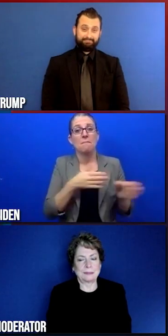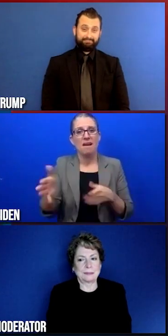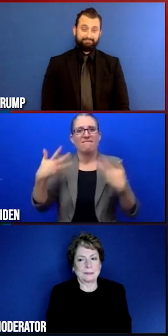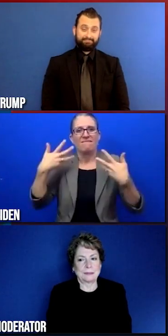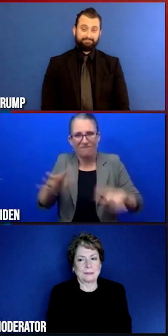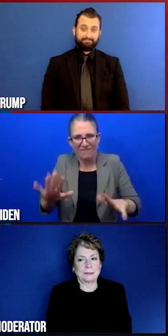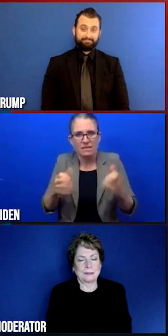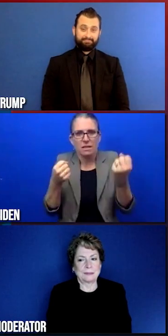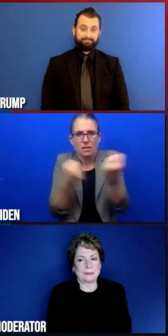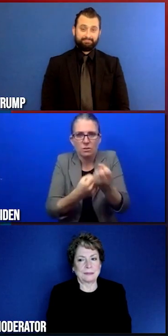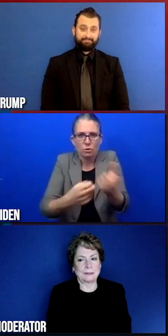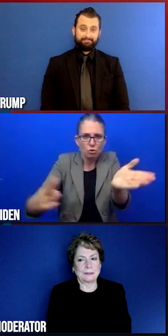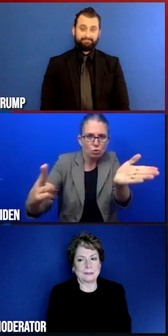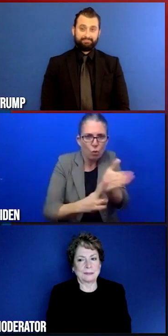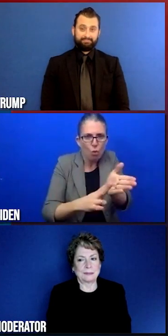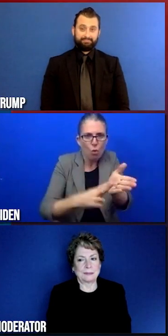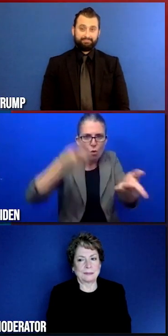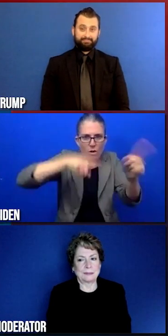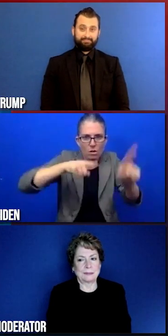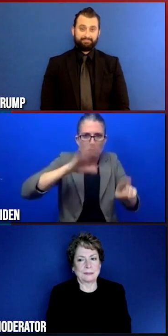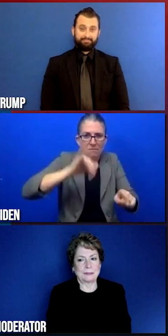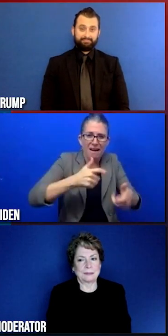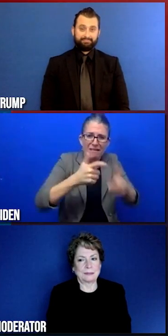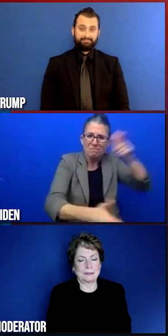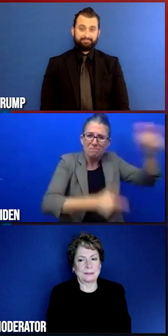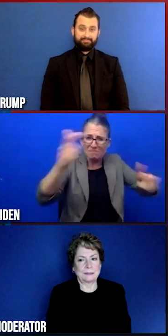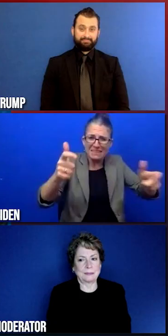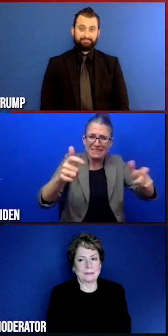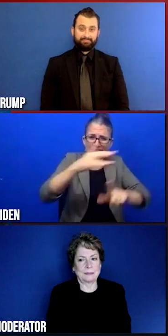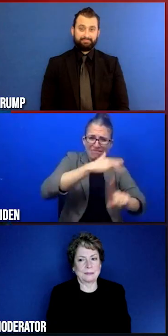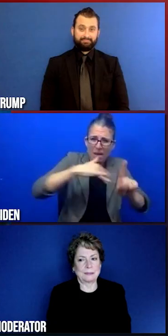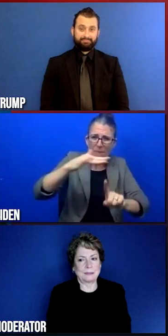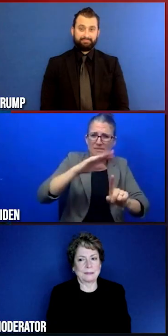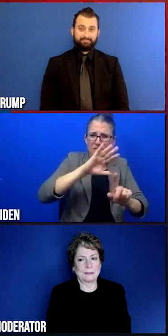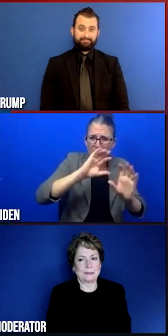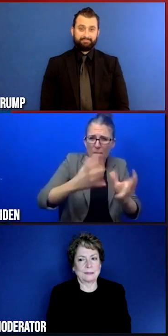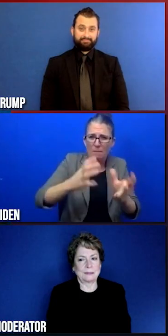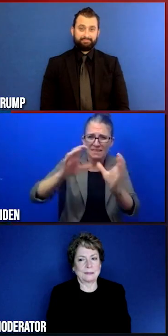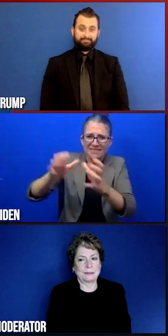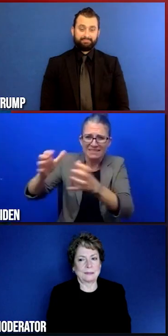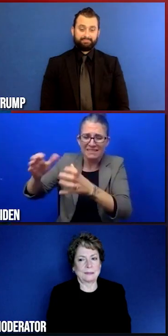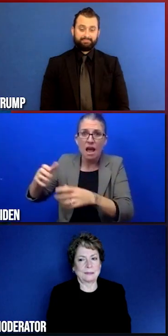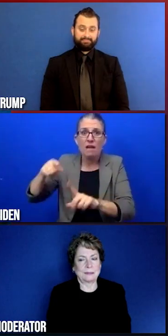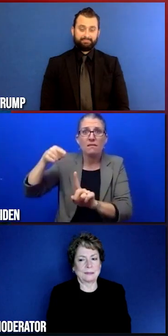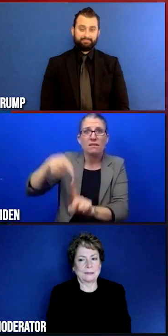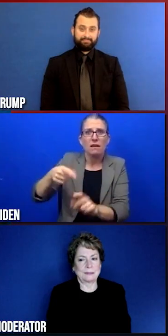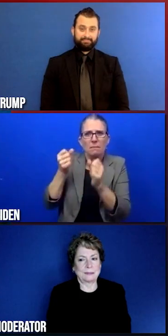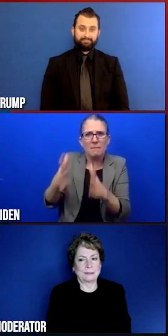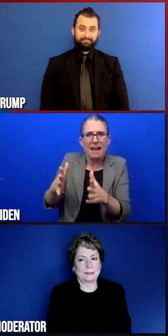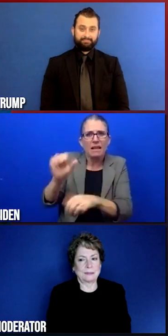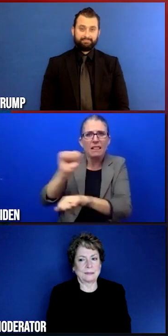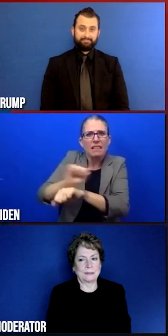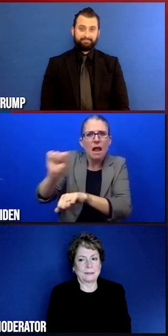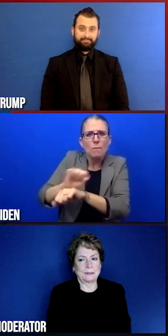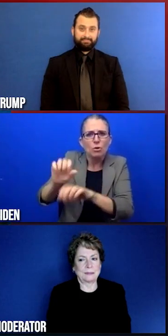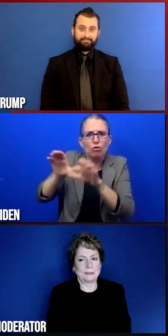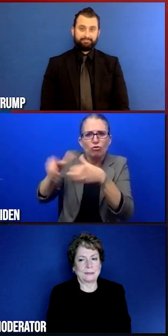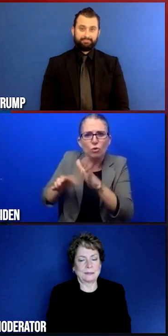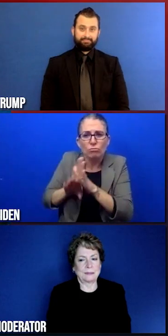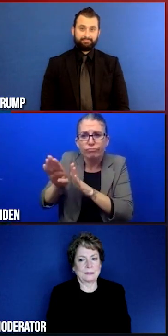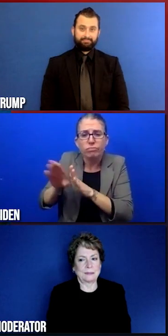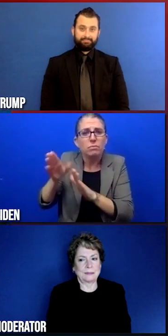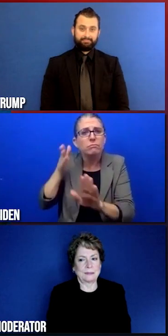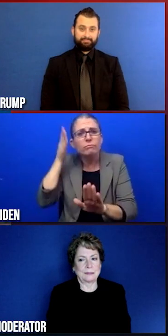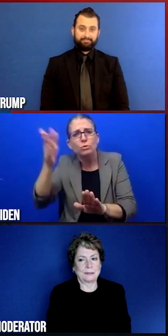labor group. Labor, because they know the future lies. The future lies in us being able to breathe, and they know there are